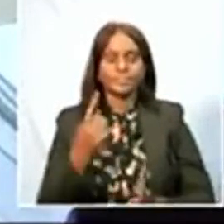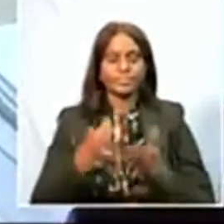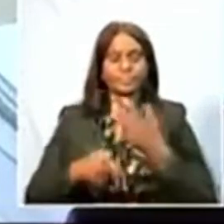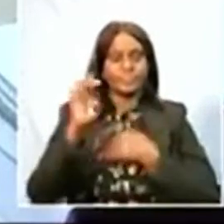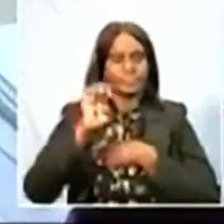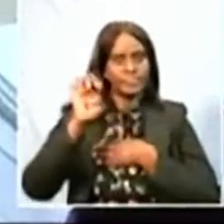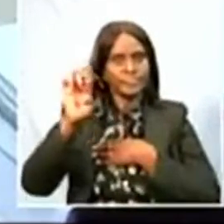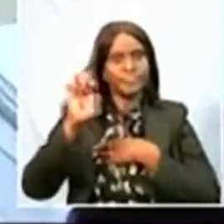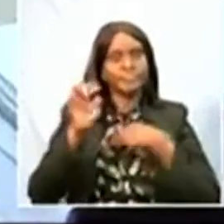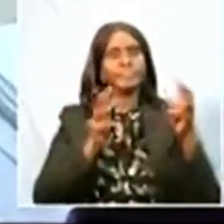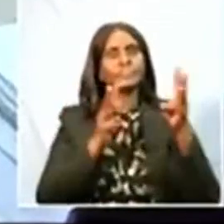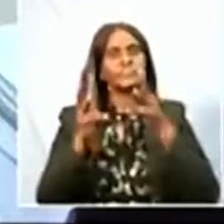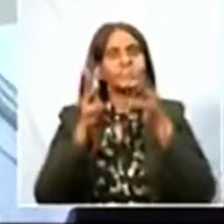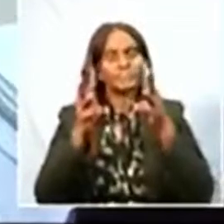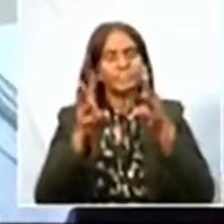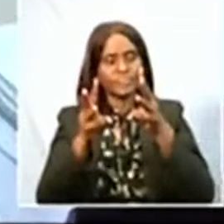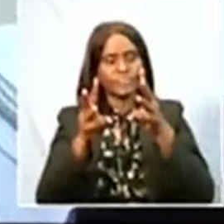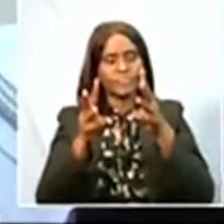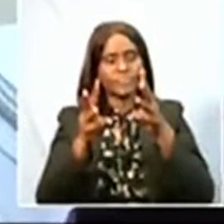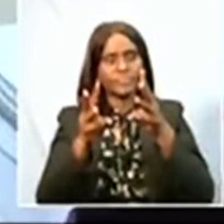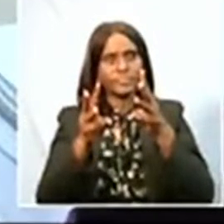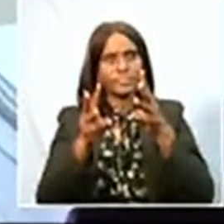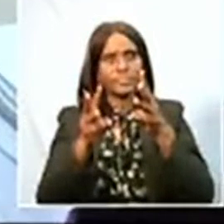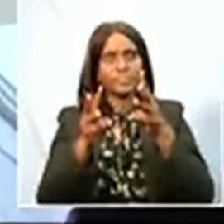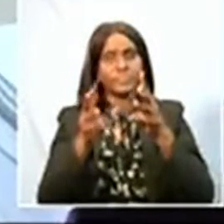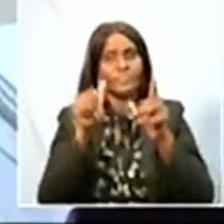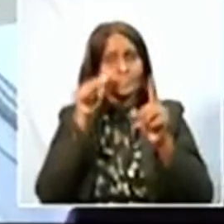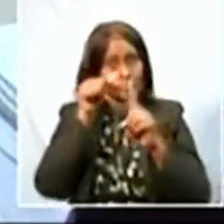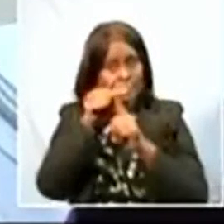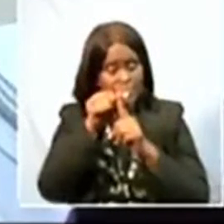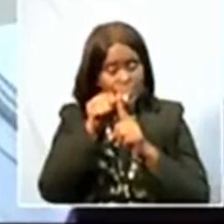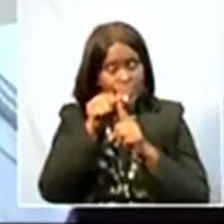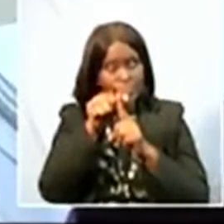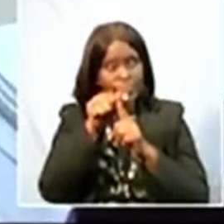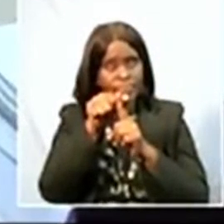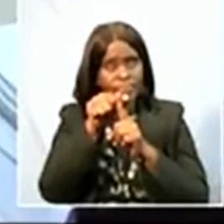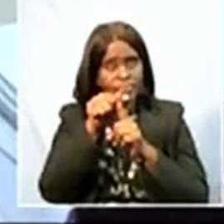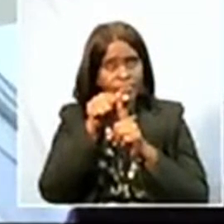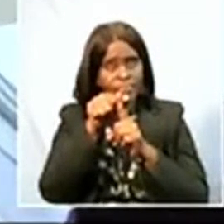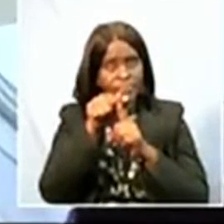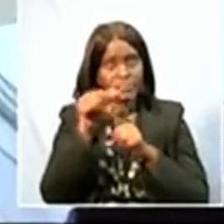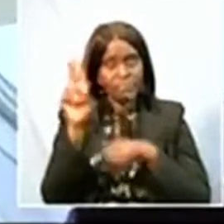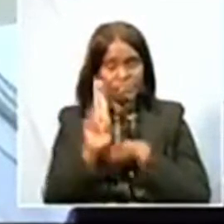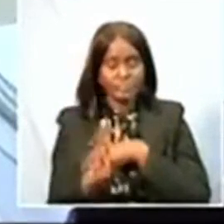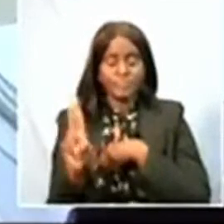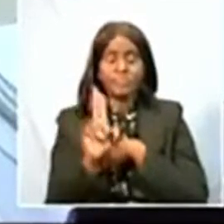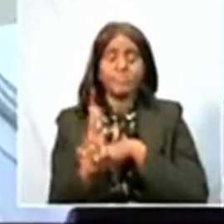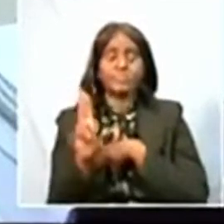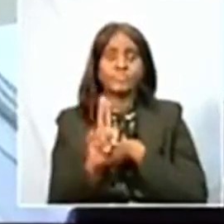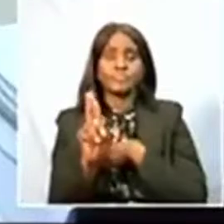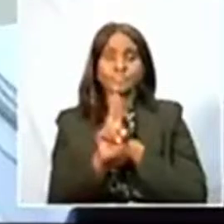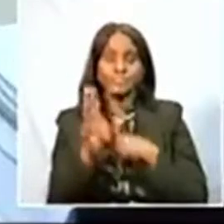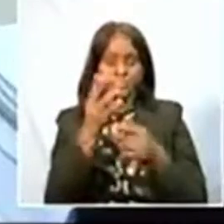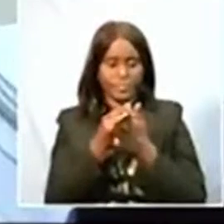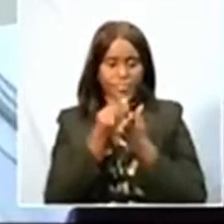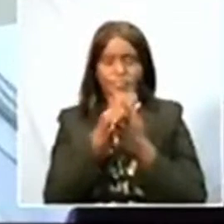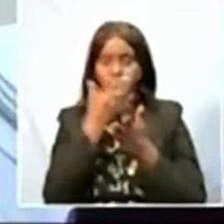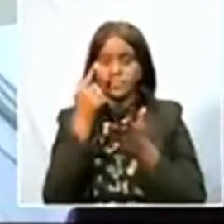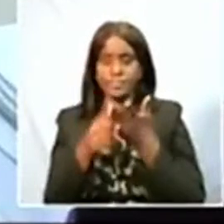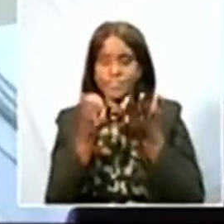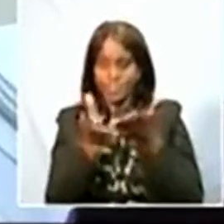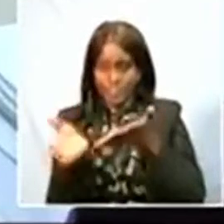Whatever means, that is the catchword that you use, monies should be